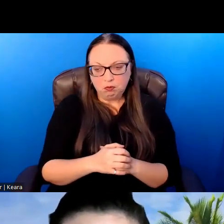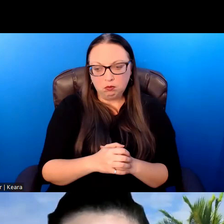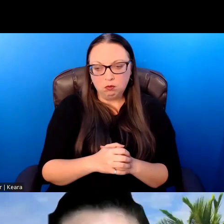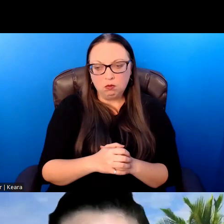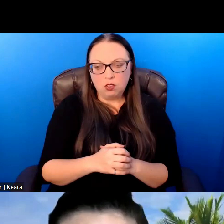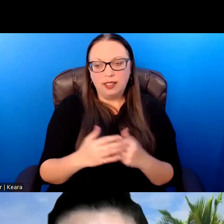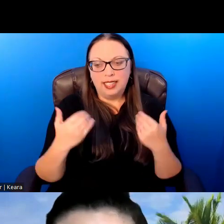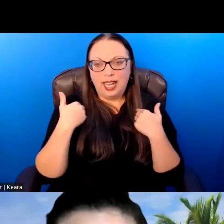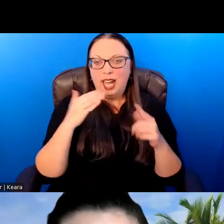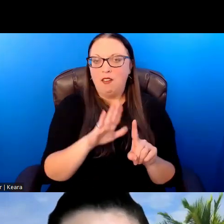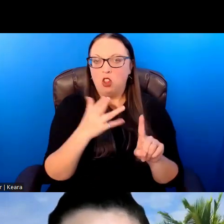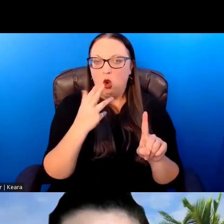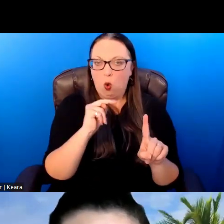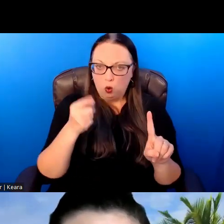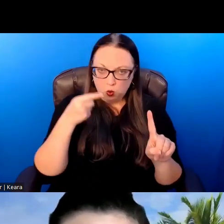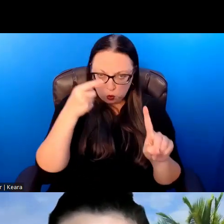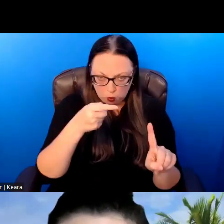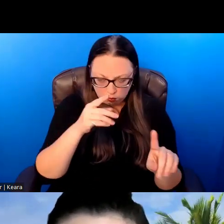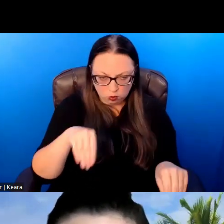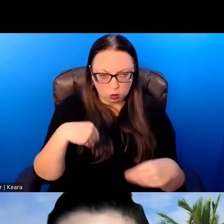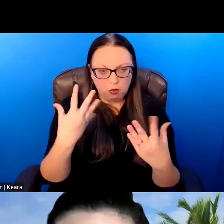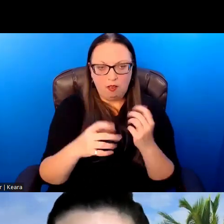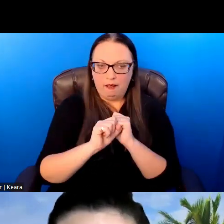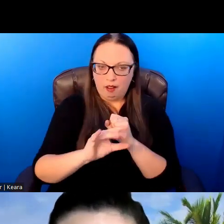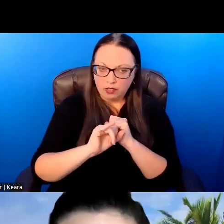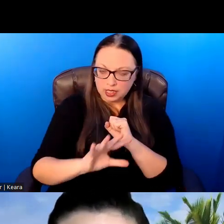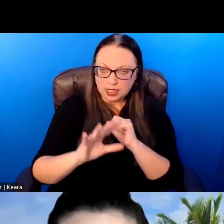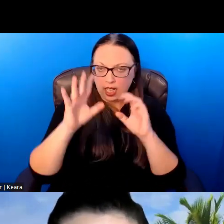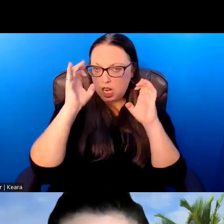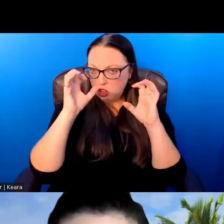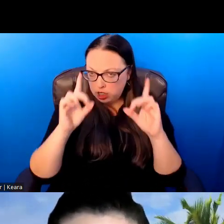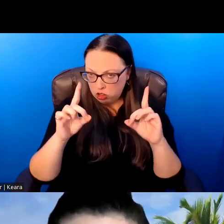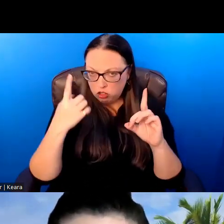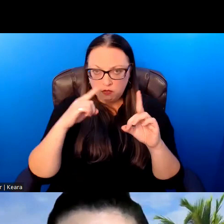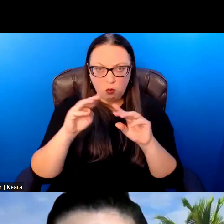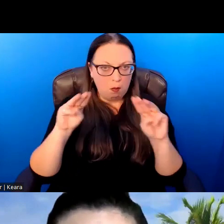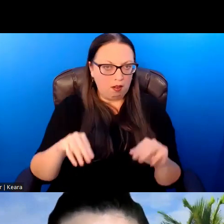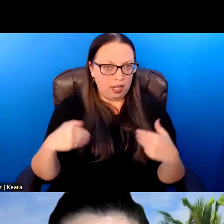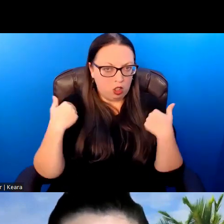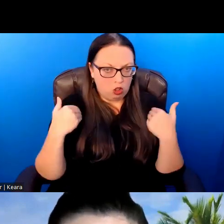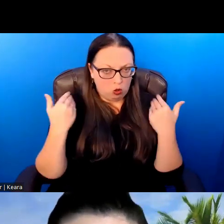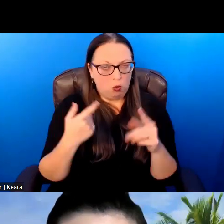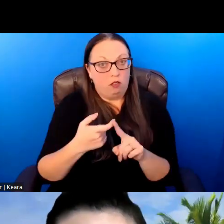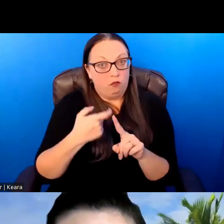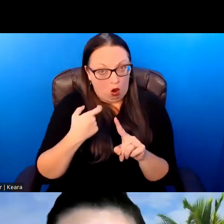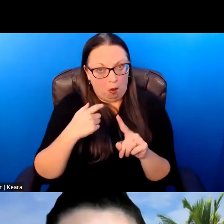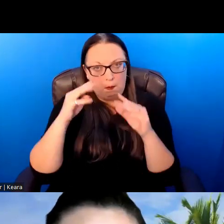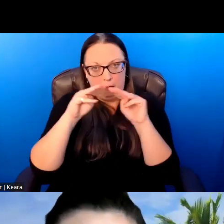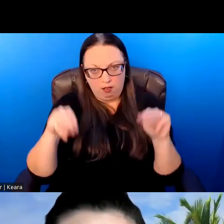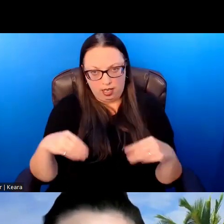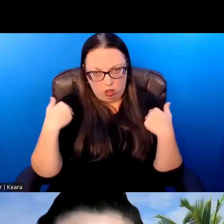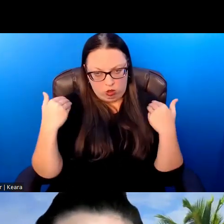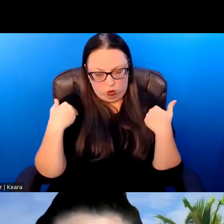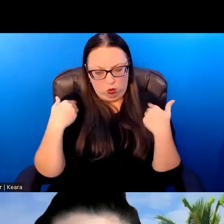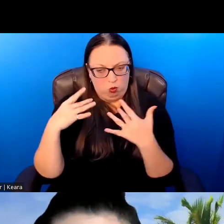own mission. Their mission is to provide advocacy and education for Montana youth from Montana youth in the matters of